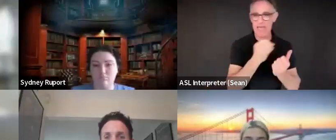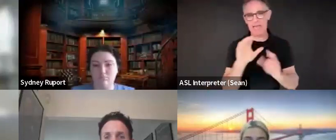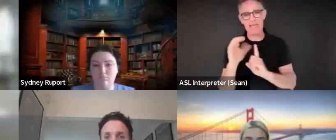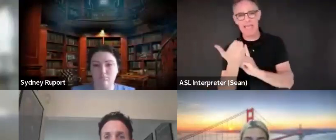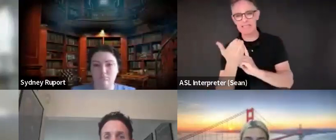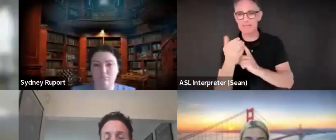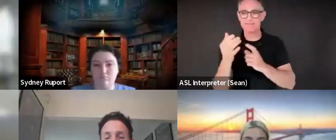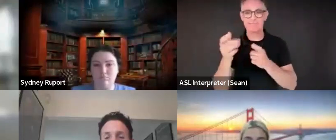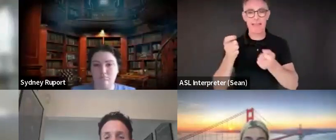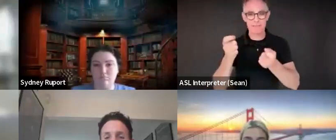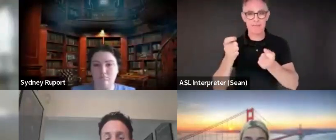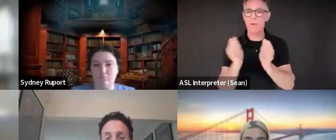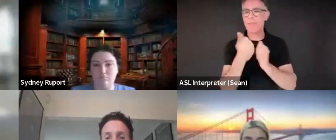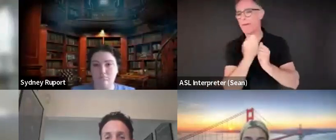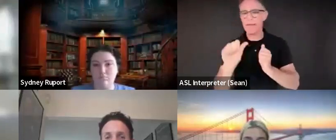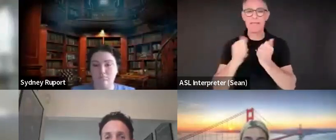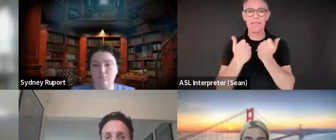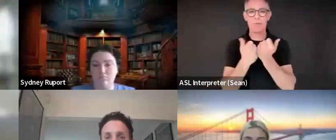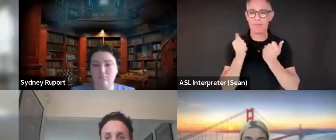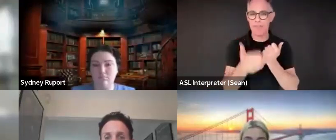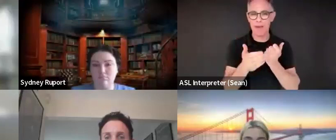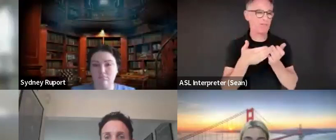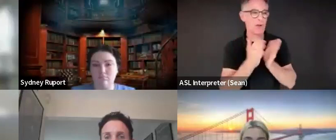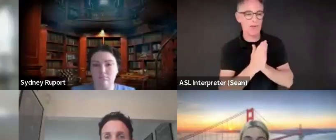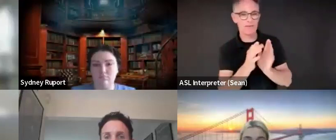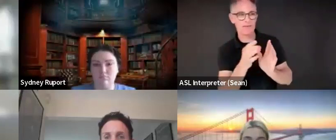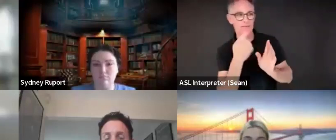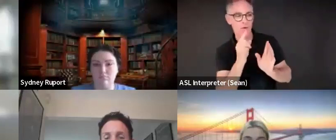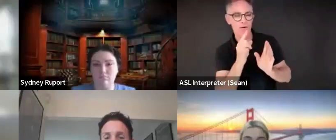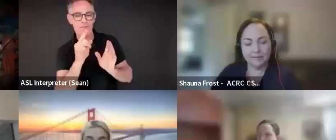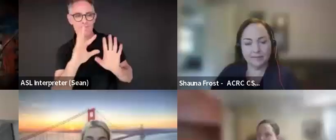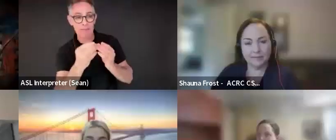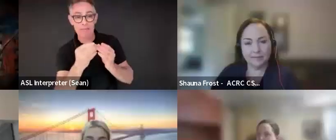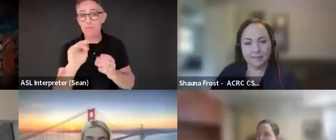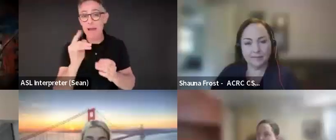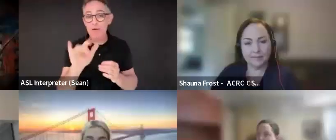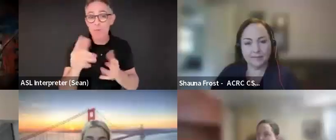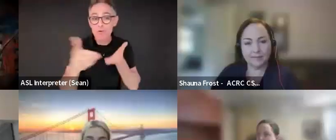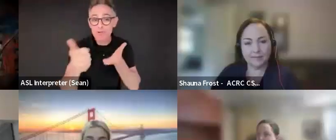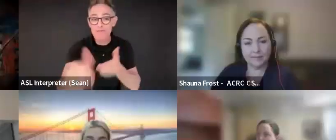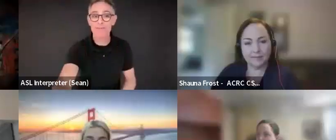management with any supports they're requesting for our families. But Michael, did you want to introduce yourself?